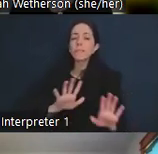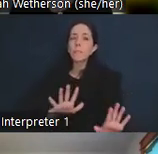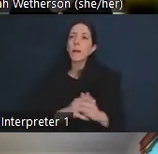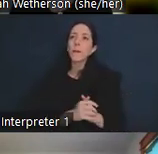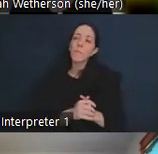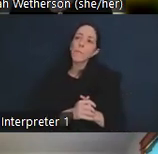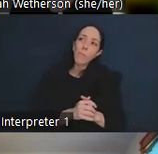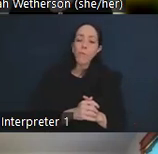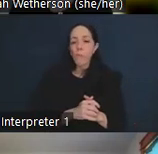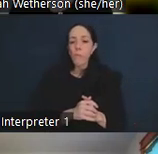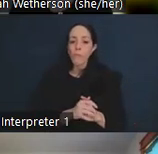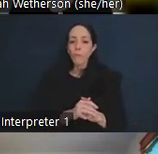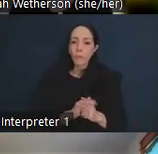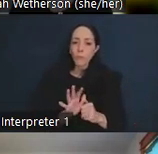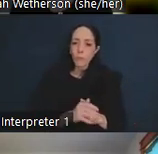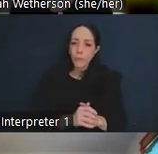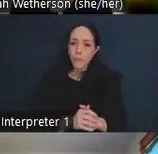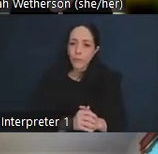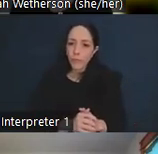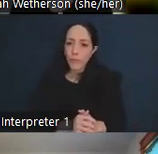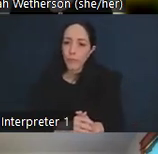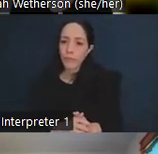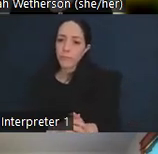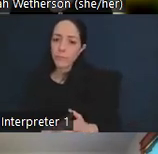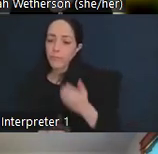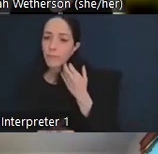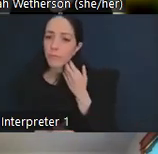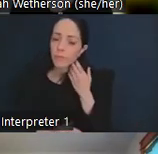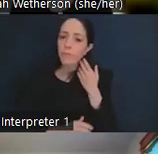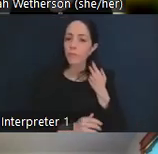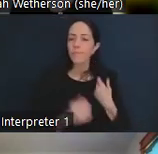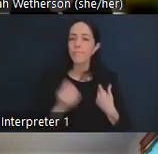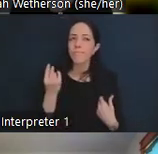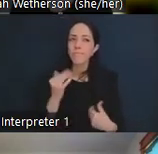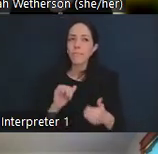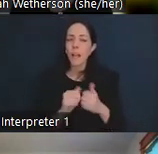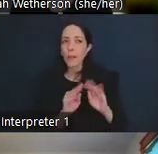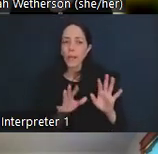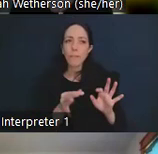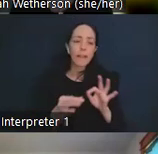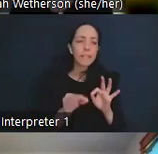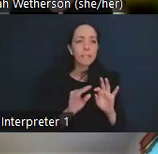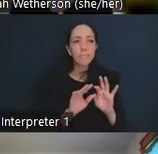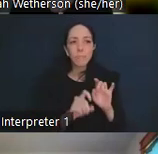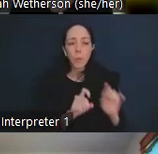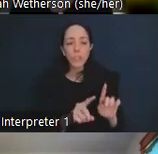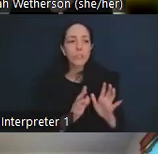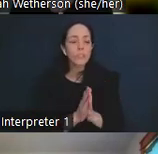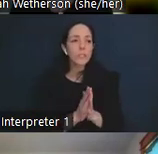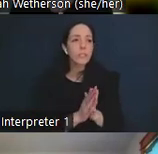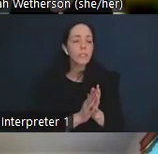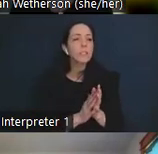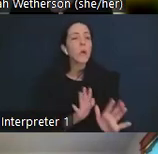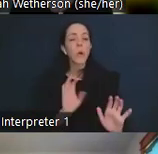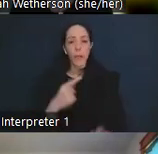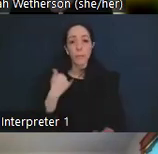loftier question, how do we create changes as far as rulemaking in our own state and